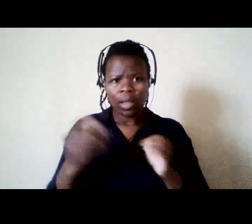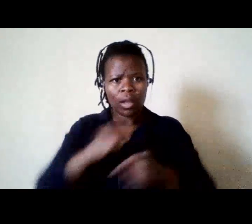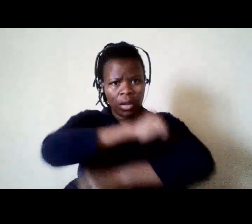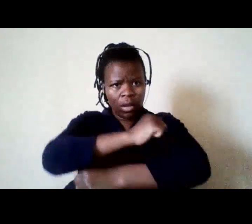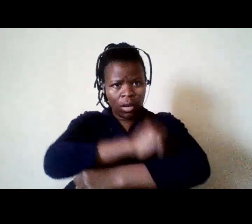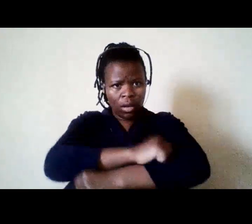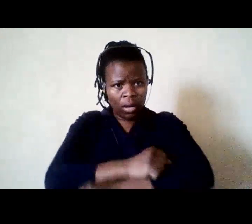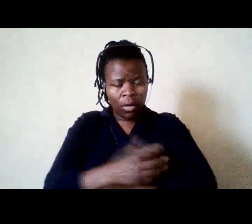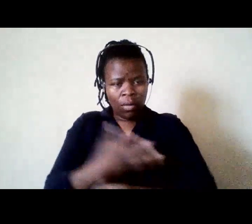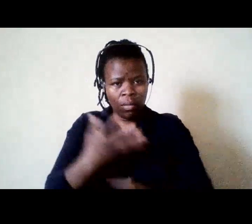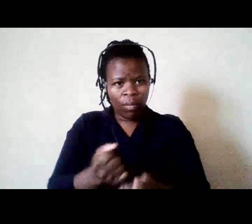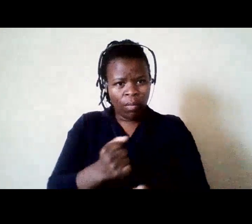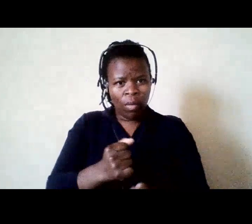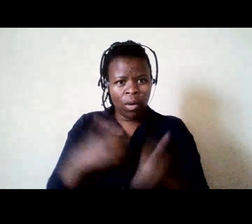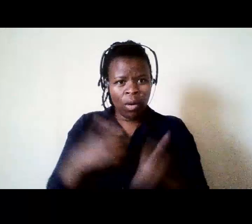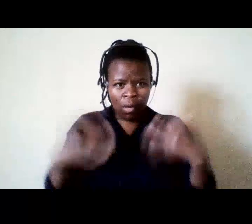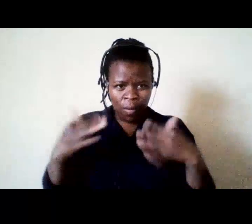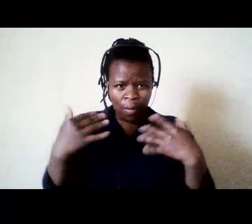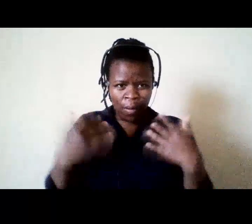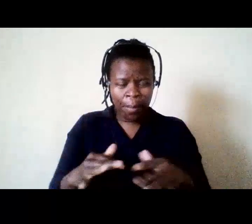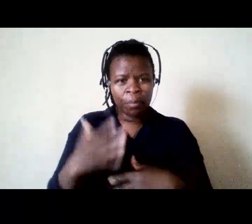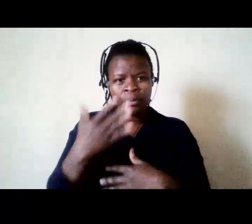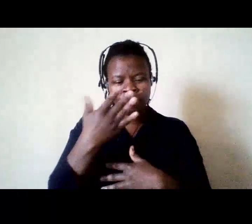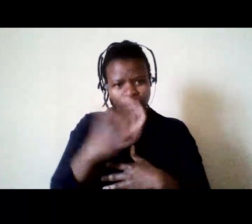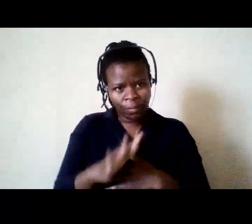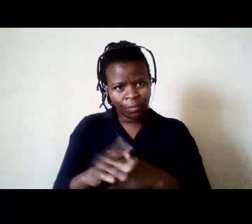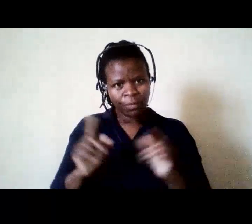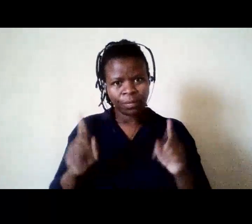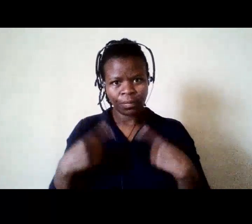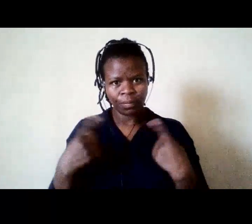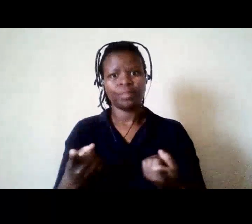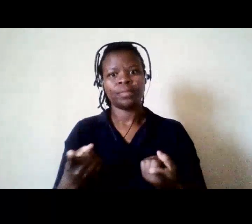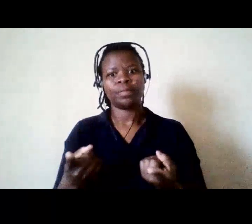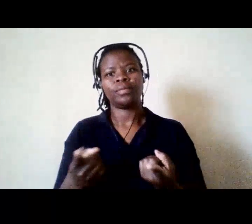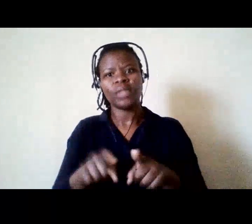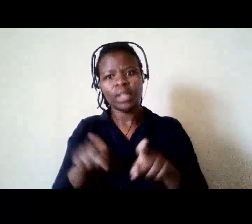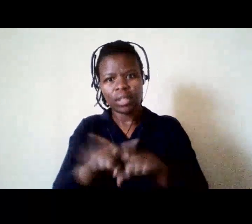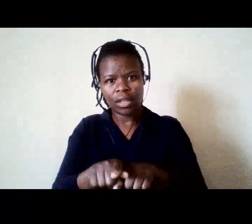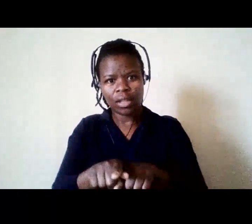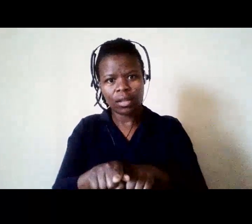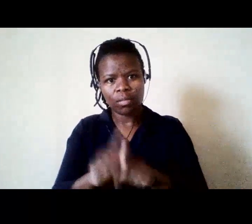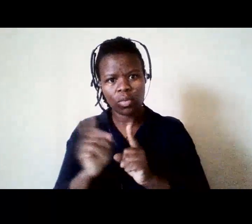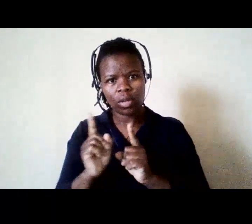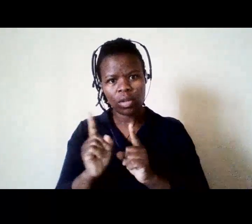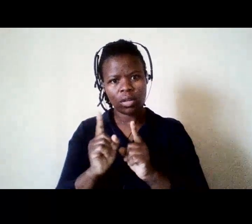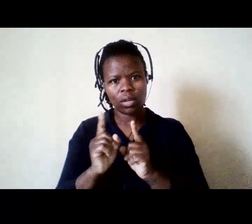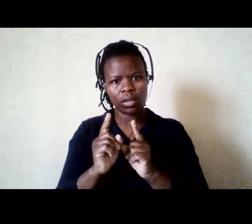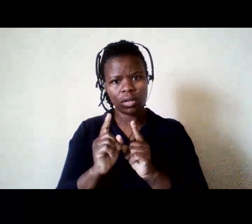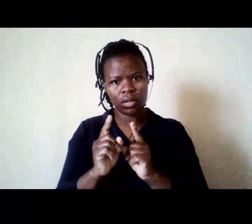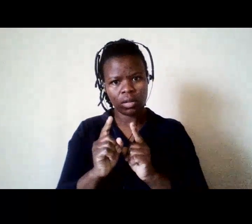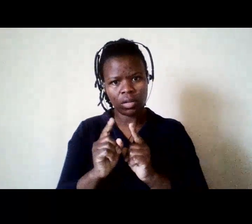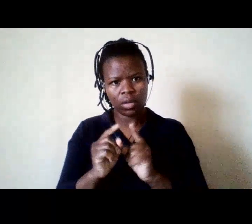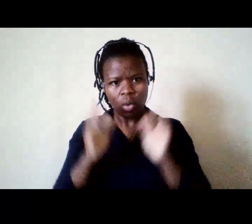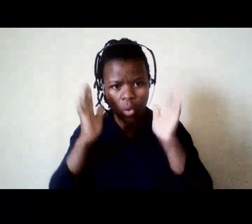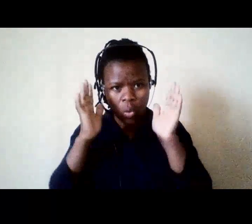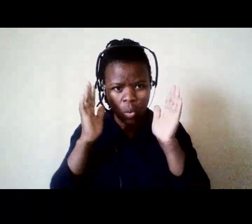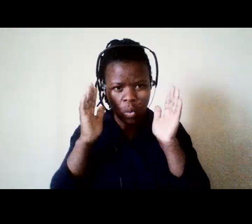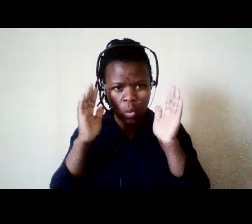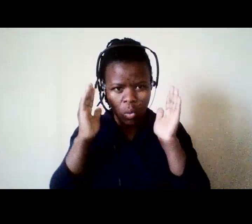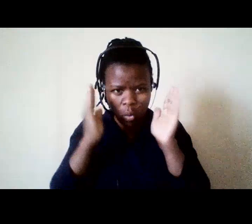severe to profound intellectual disabilities don't even come near that. They are not even in the radar of consideration.